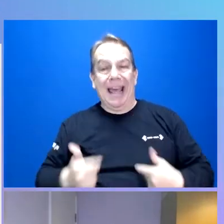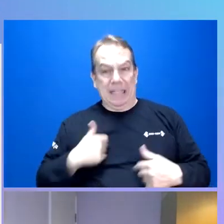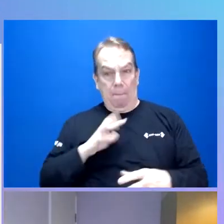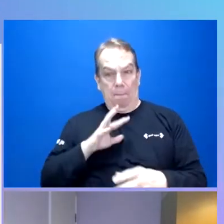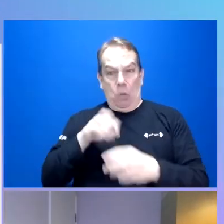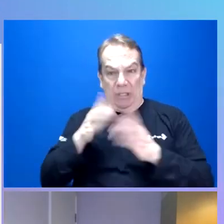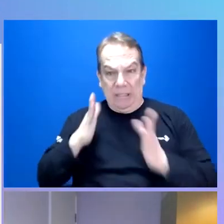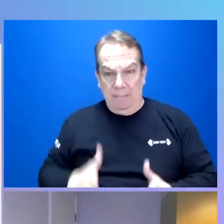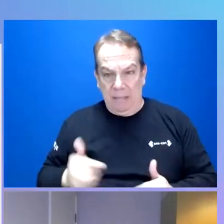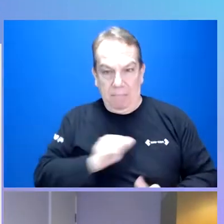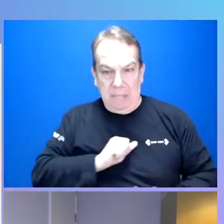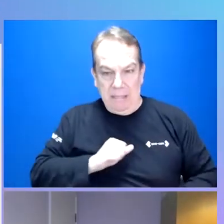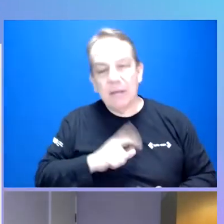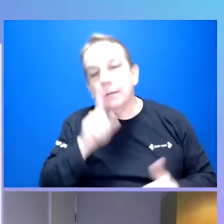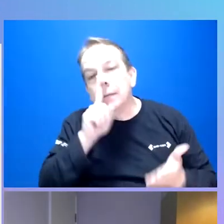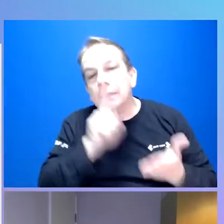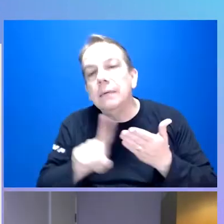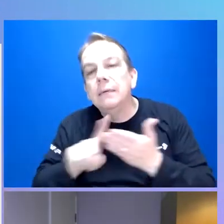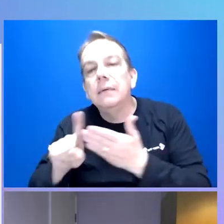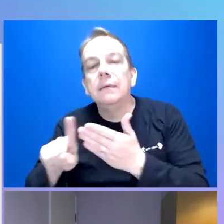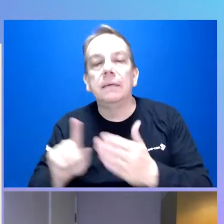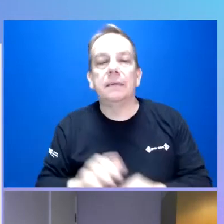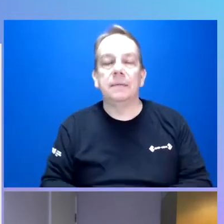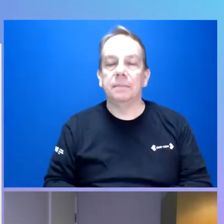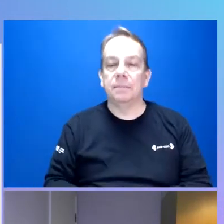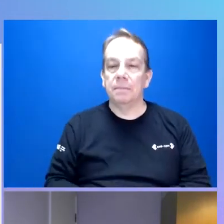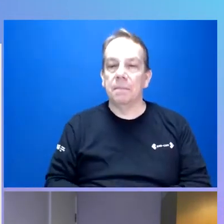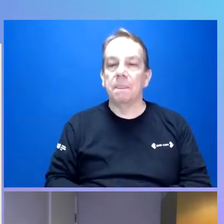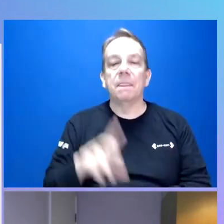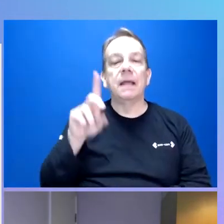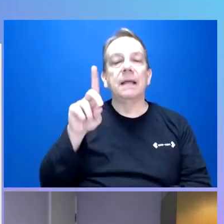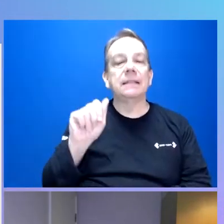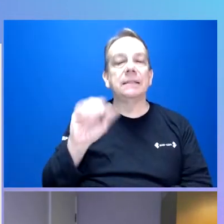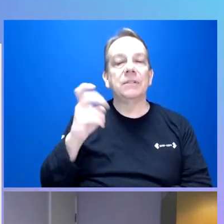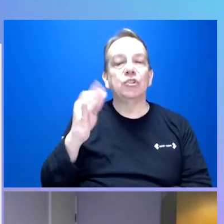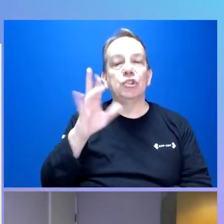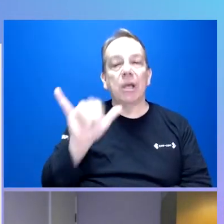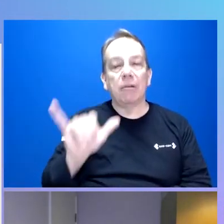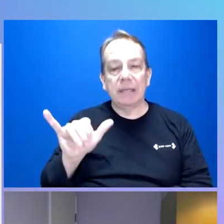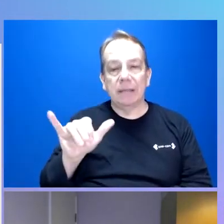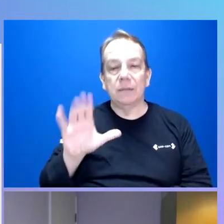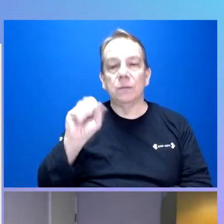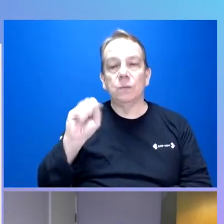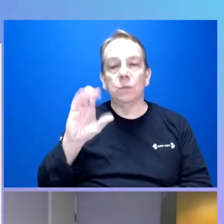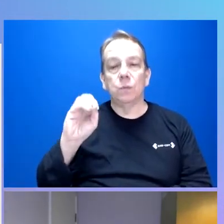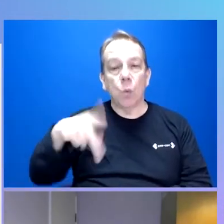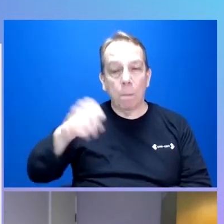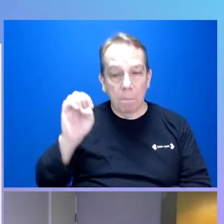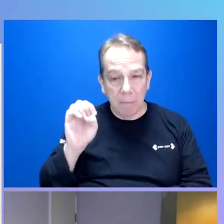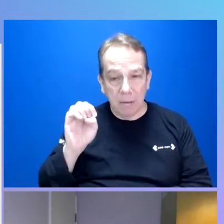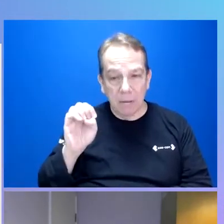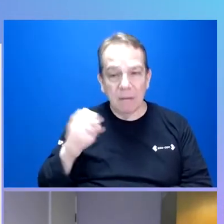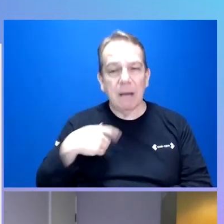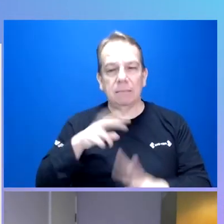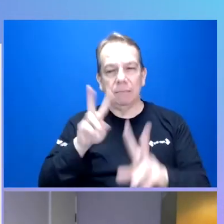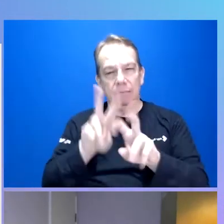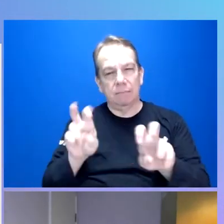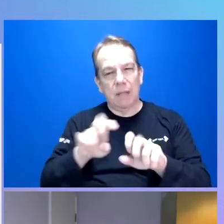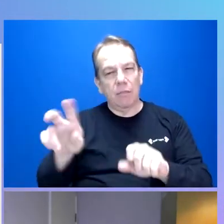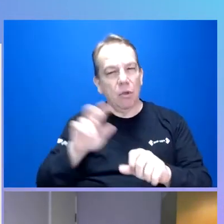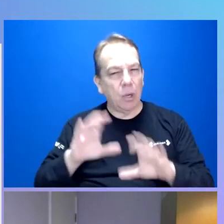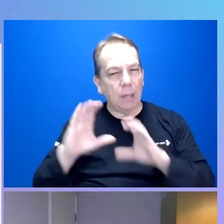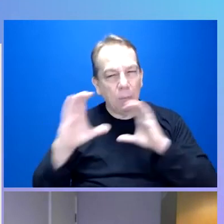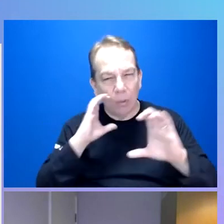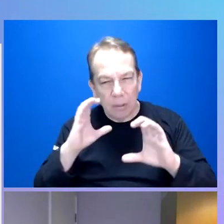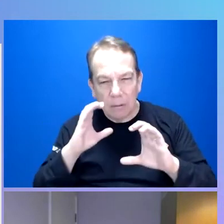of things. So this was with the Disability Charity Scope. I analysed the communications, processes,